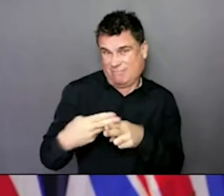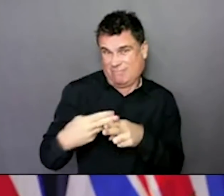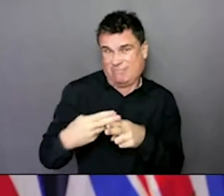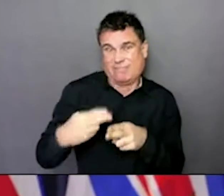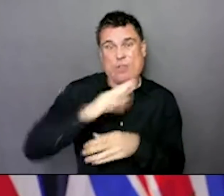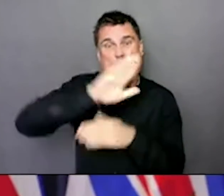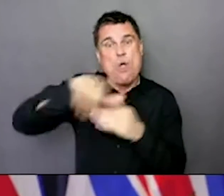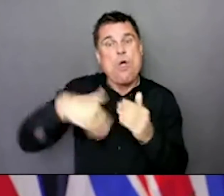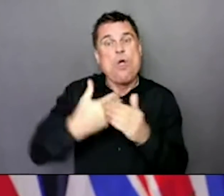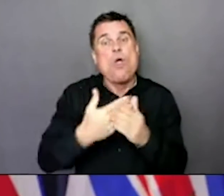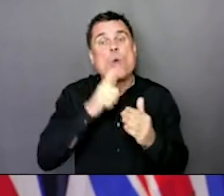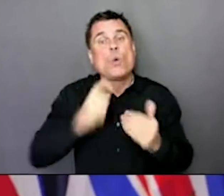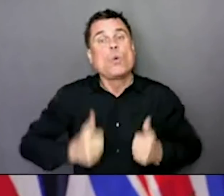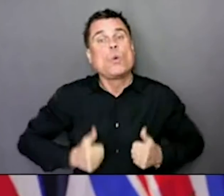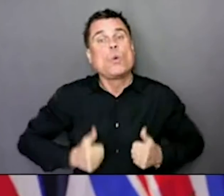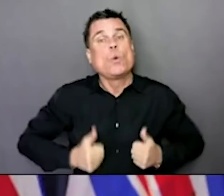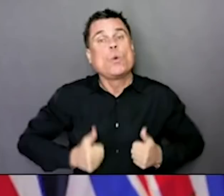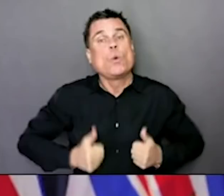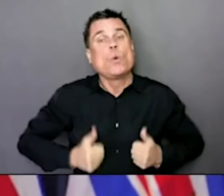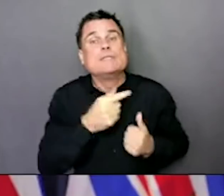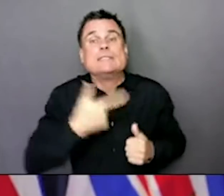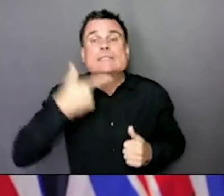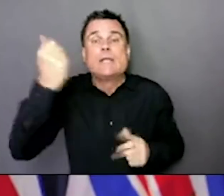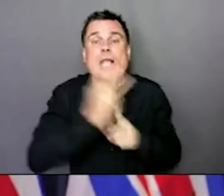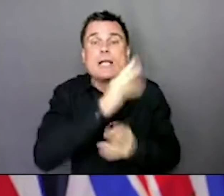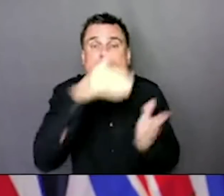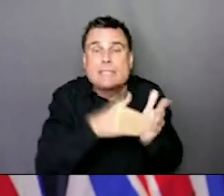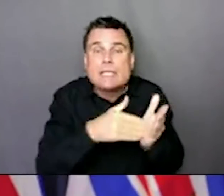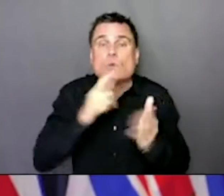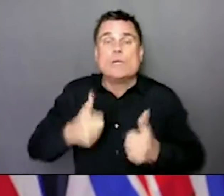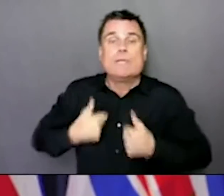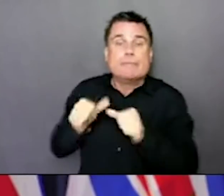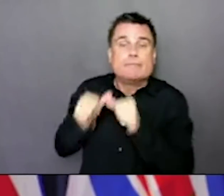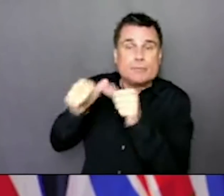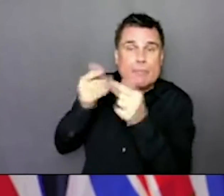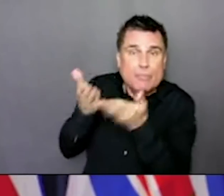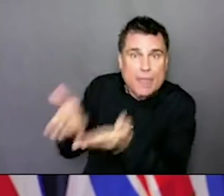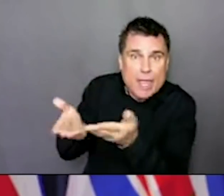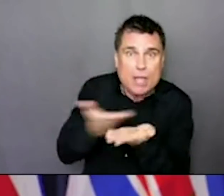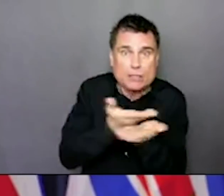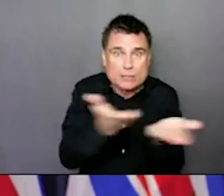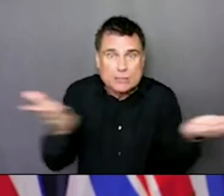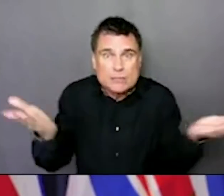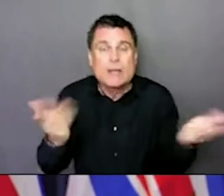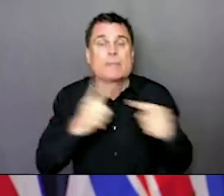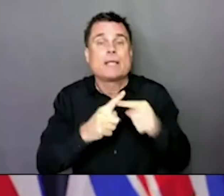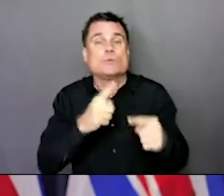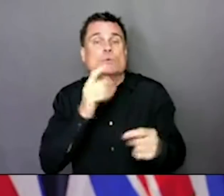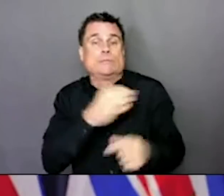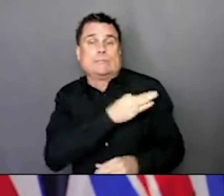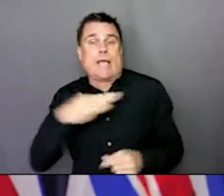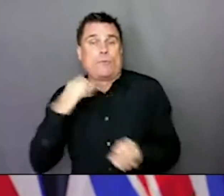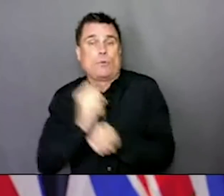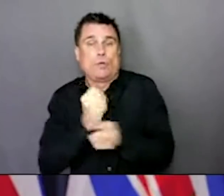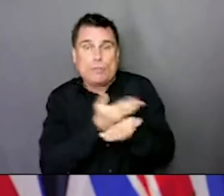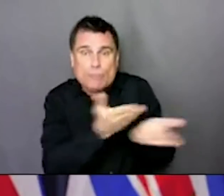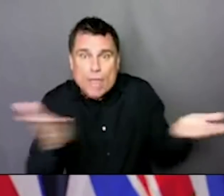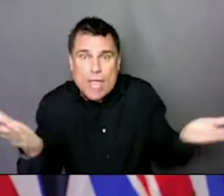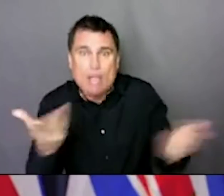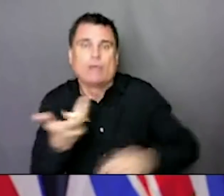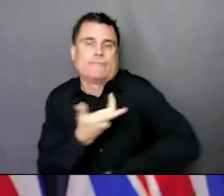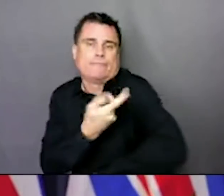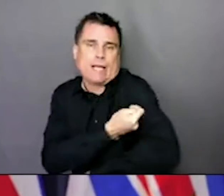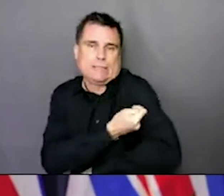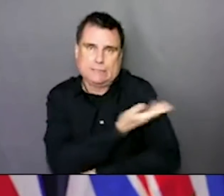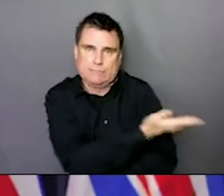be vaccinated, which will stop the outbreaks and stop the spread of the virus in those locations.